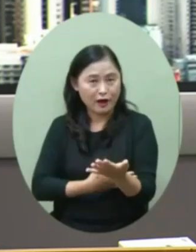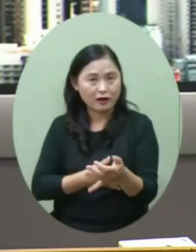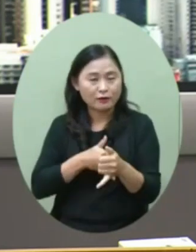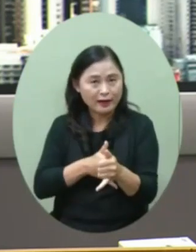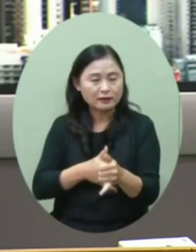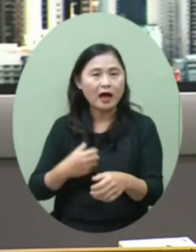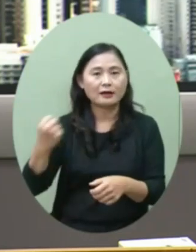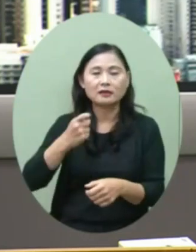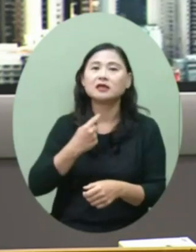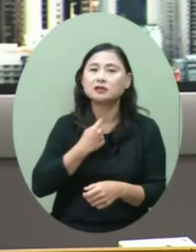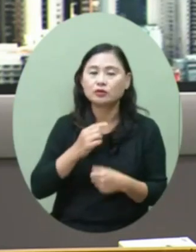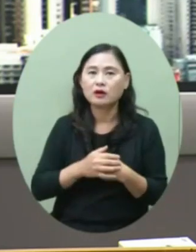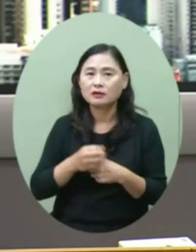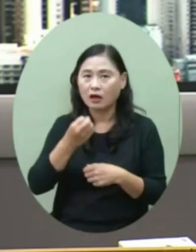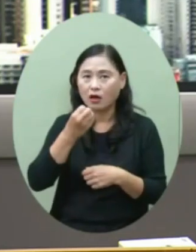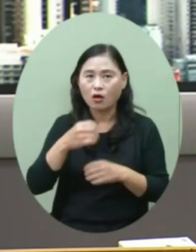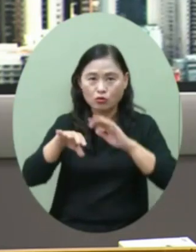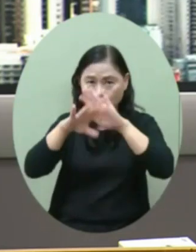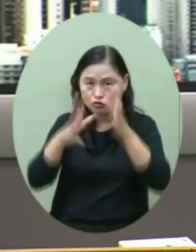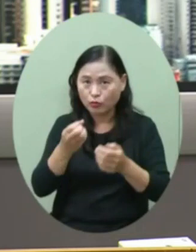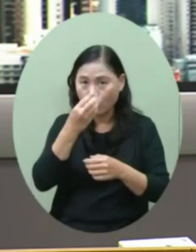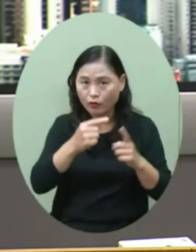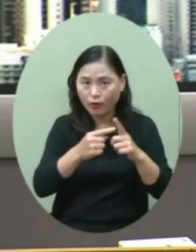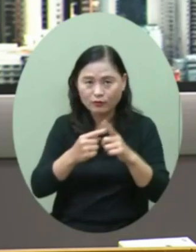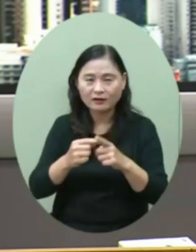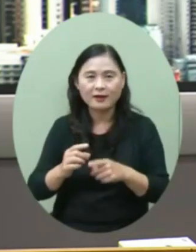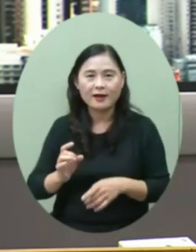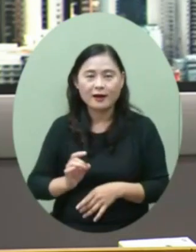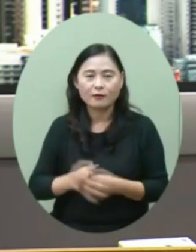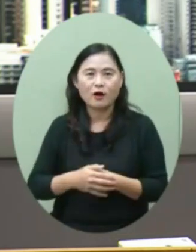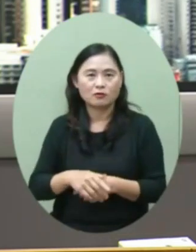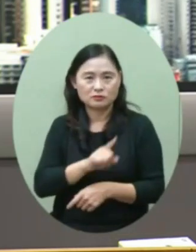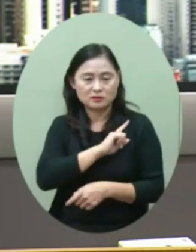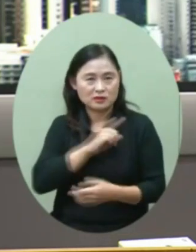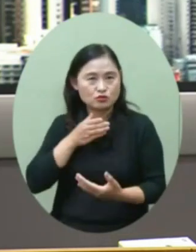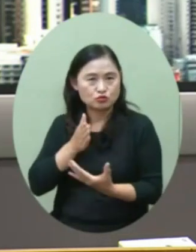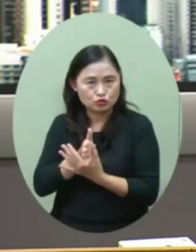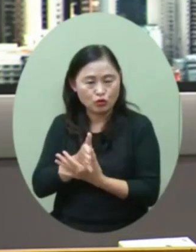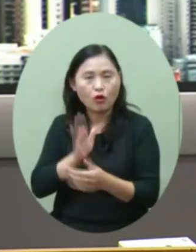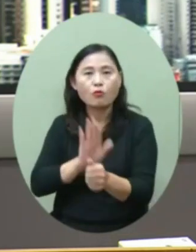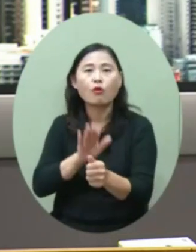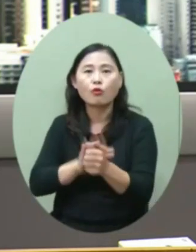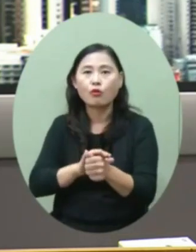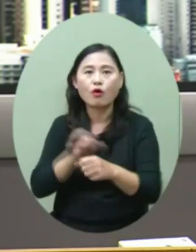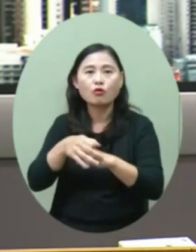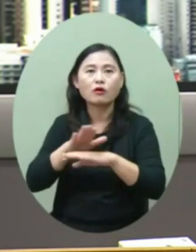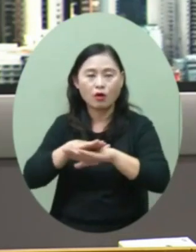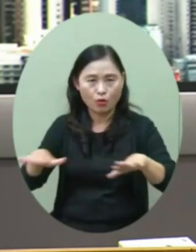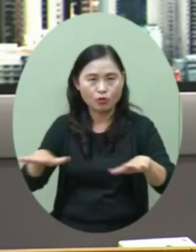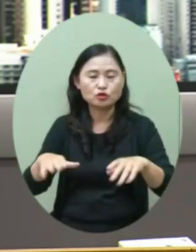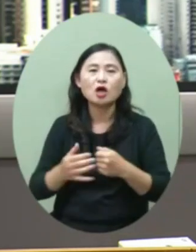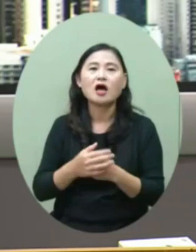law and we have the capabilities to enforce the law. But if we want everyone in Hong Kong to